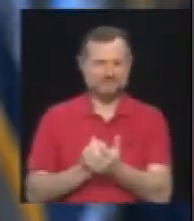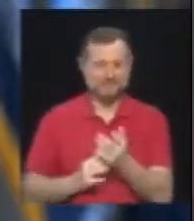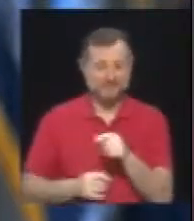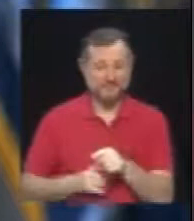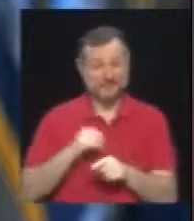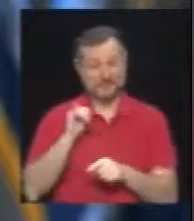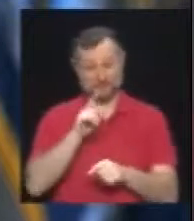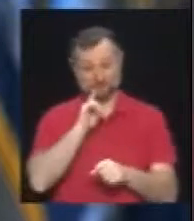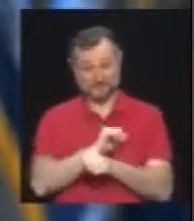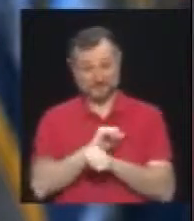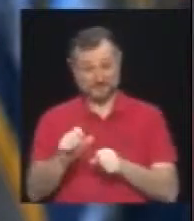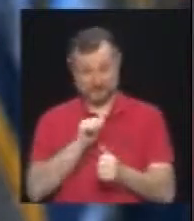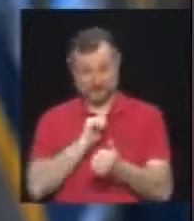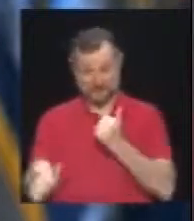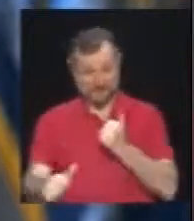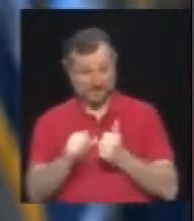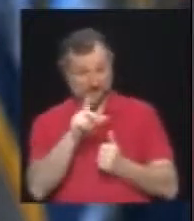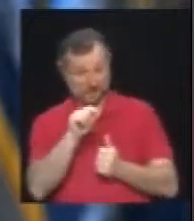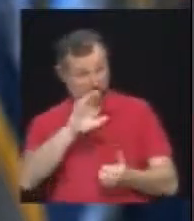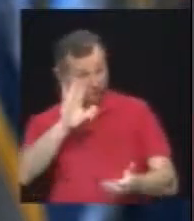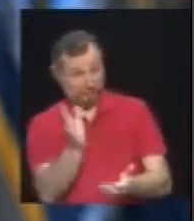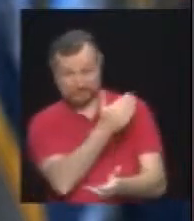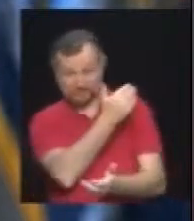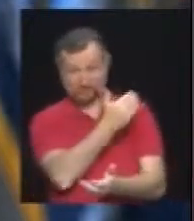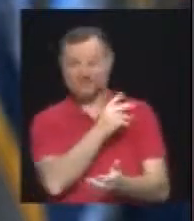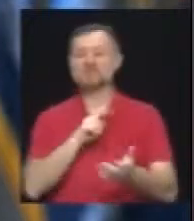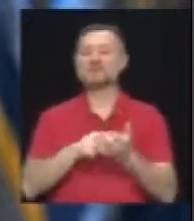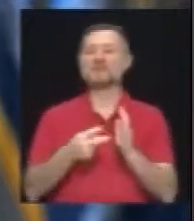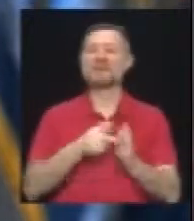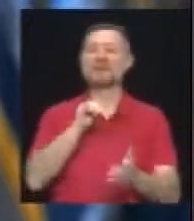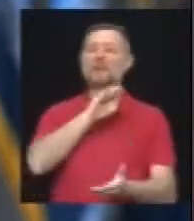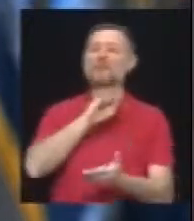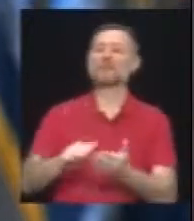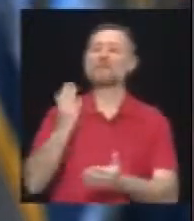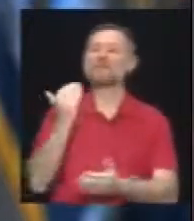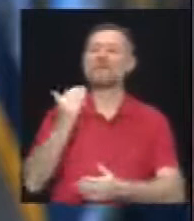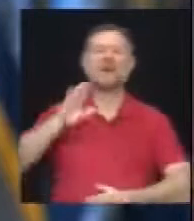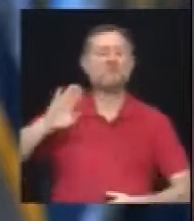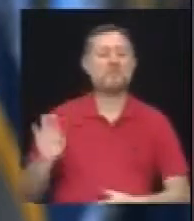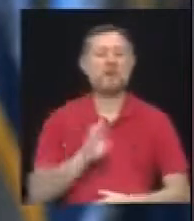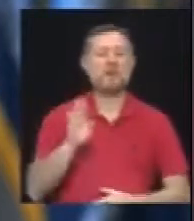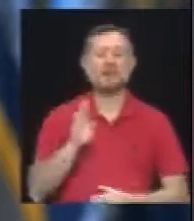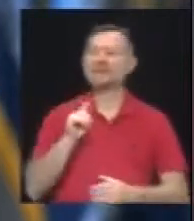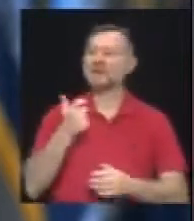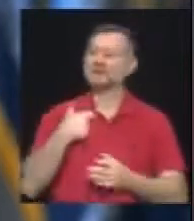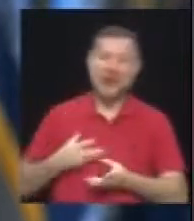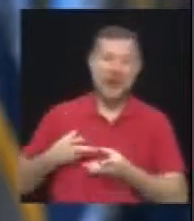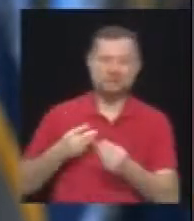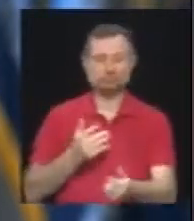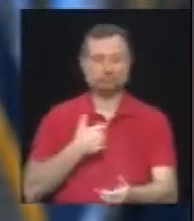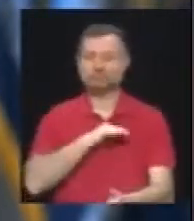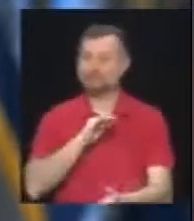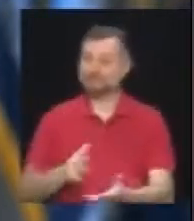$15 billion per year. That would make a major difference, and frankly dwarf all of the